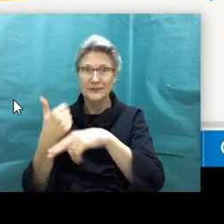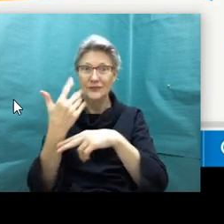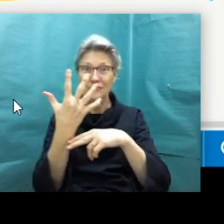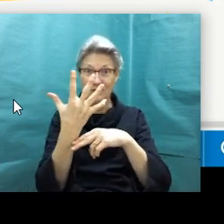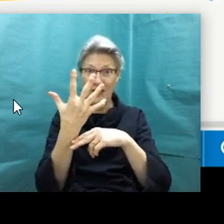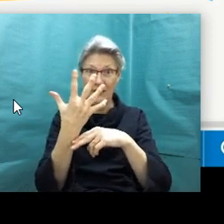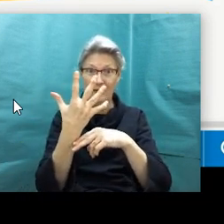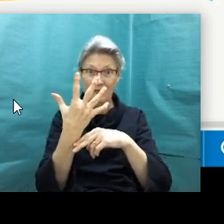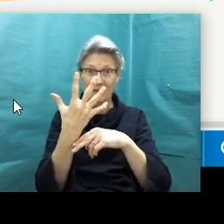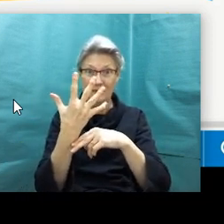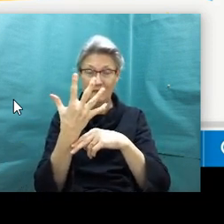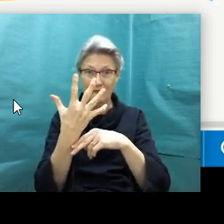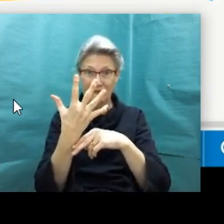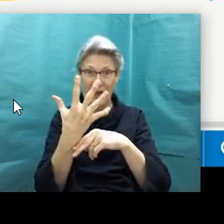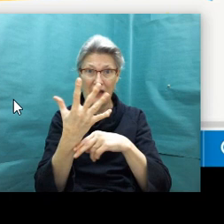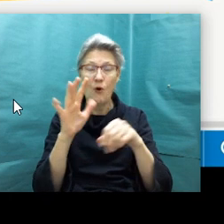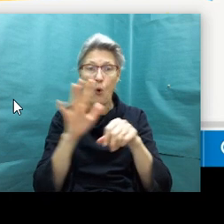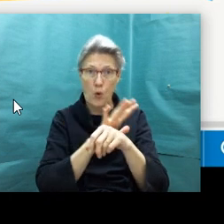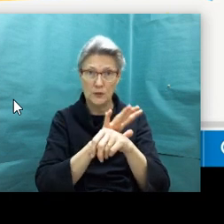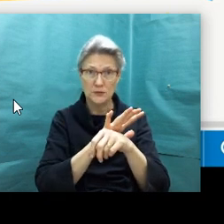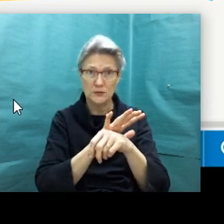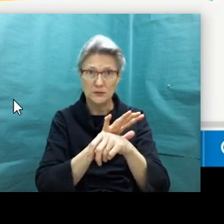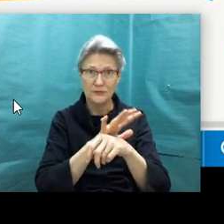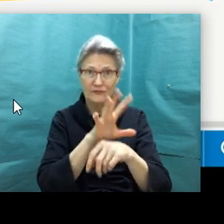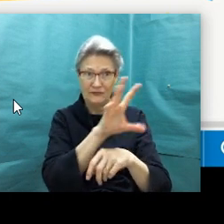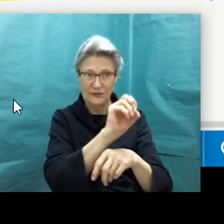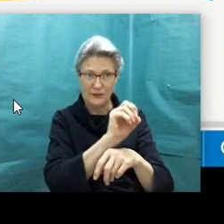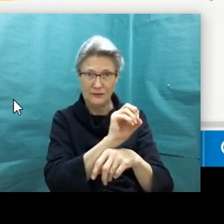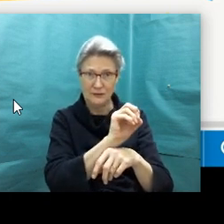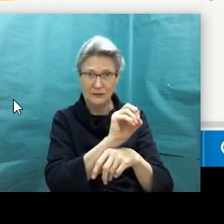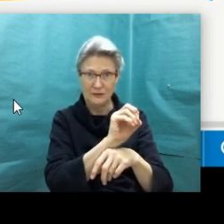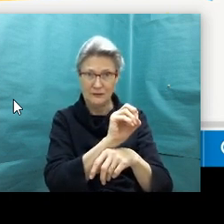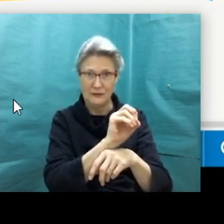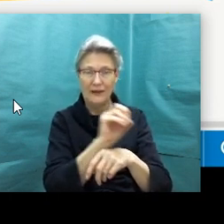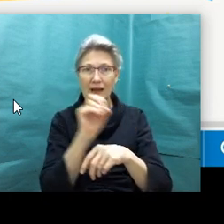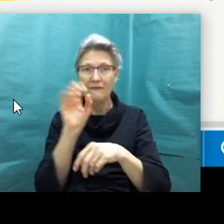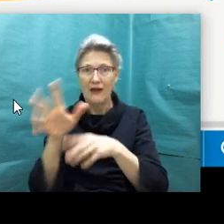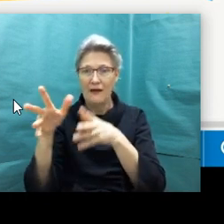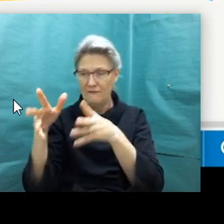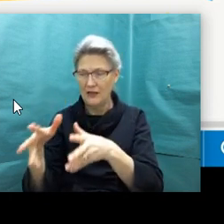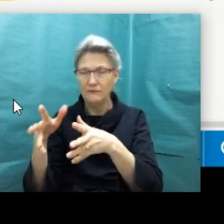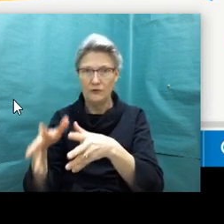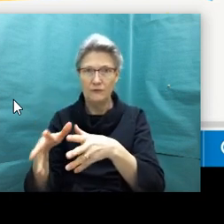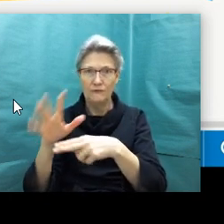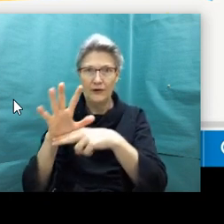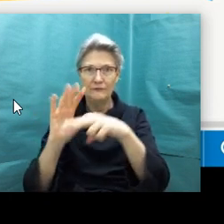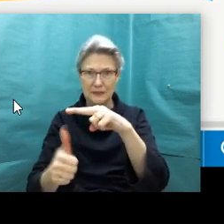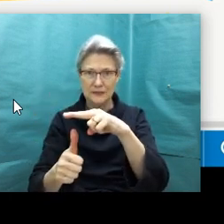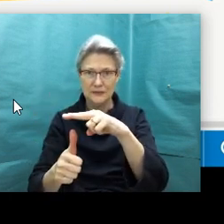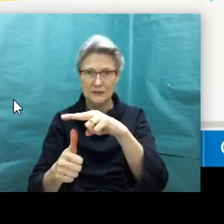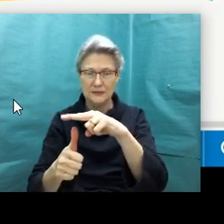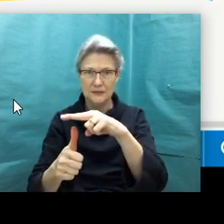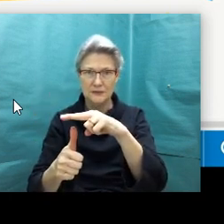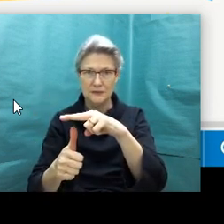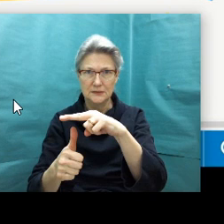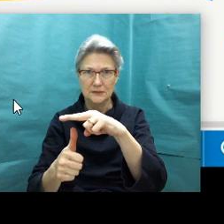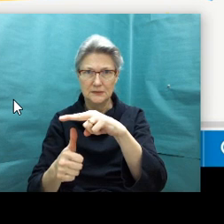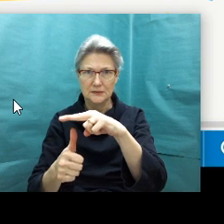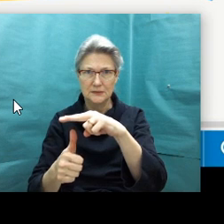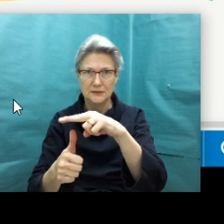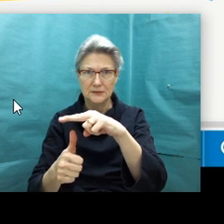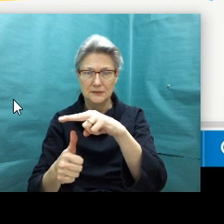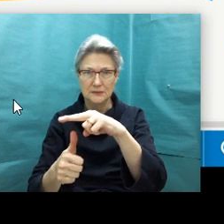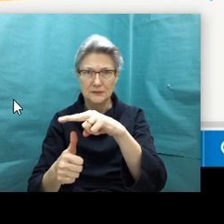counting by tens. That means I have 5 wholes, and then I have those 5 tenths